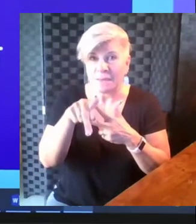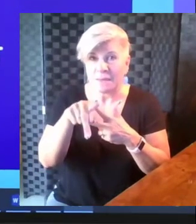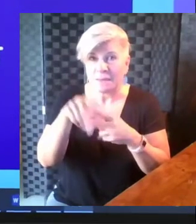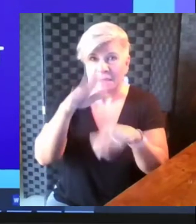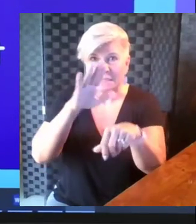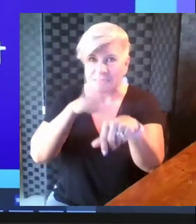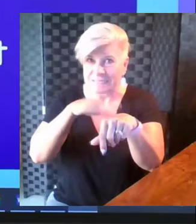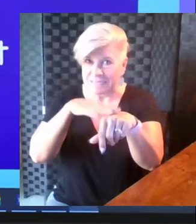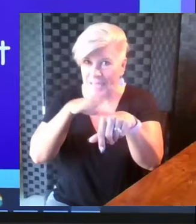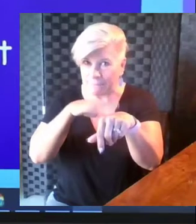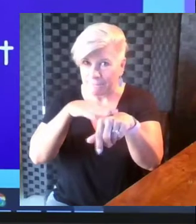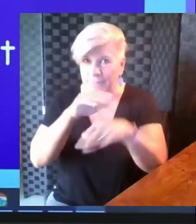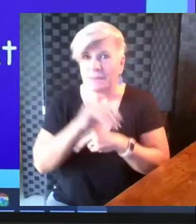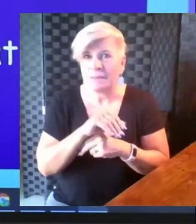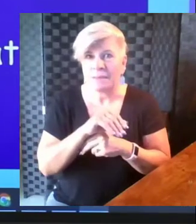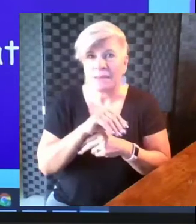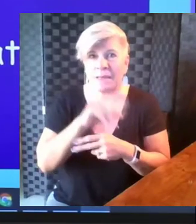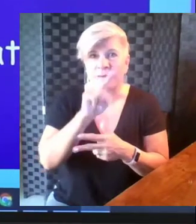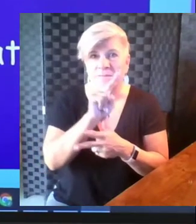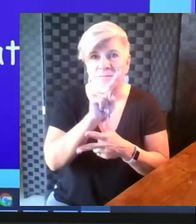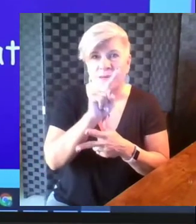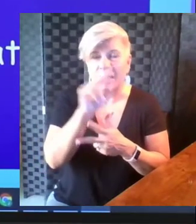ap, tap,